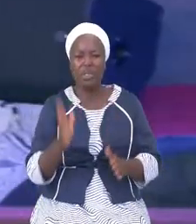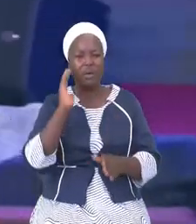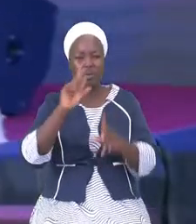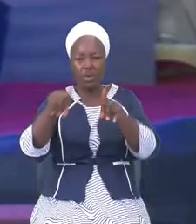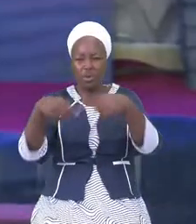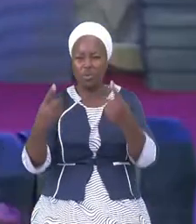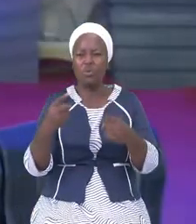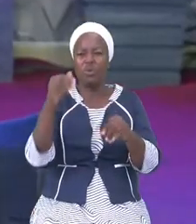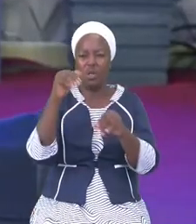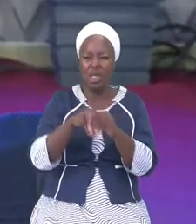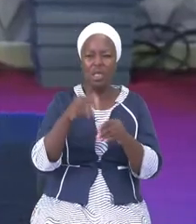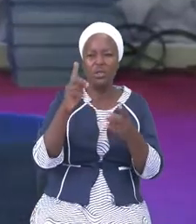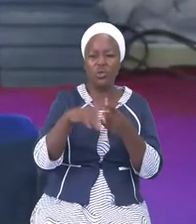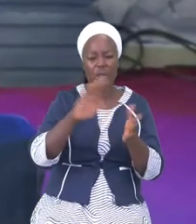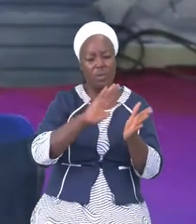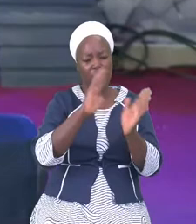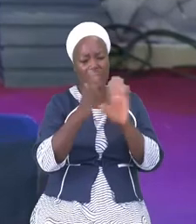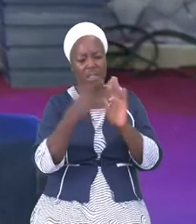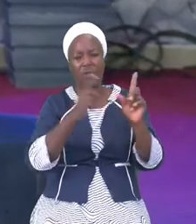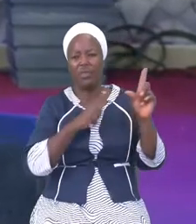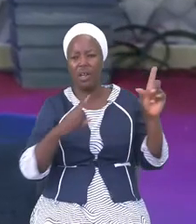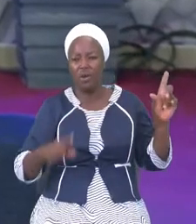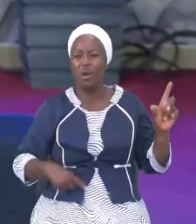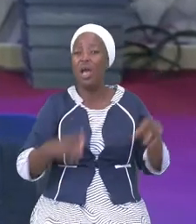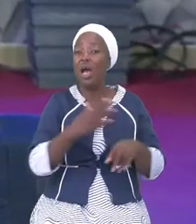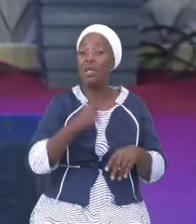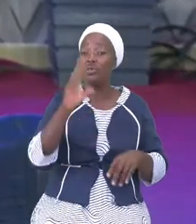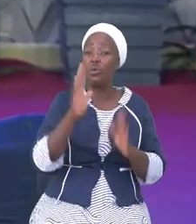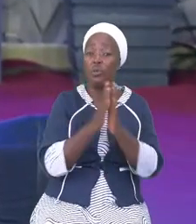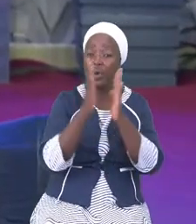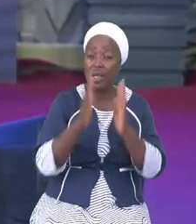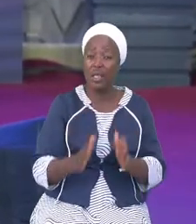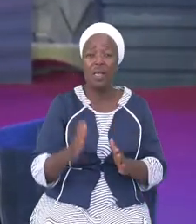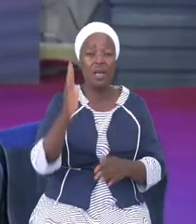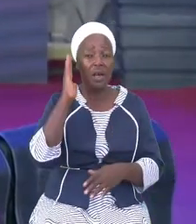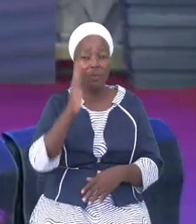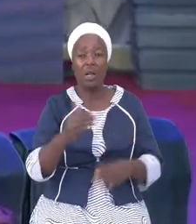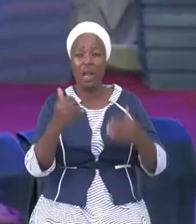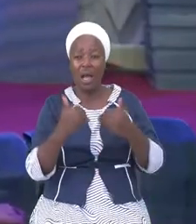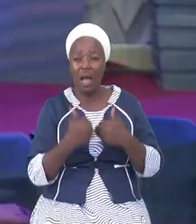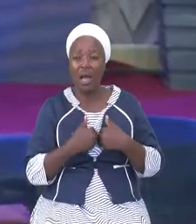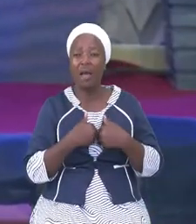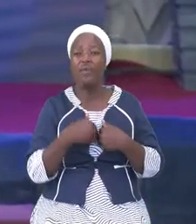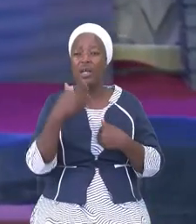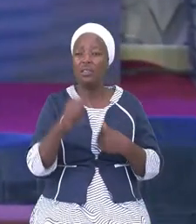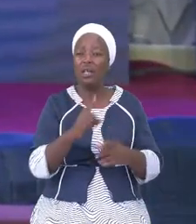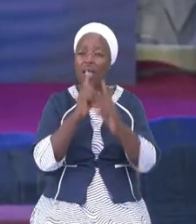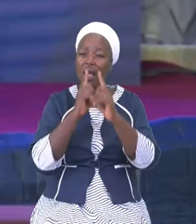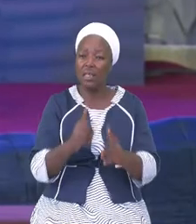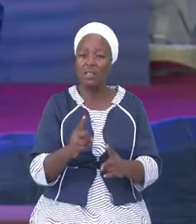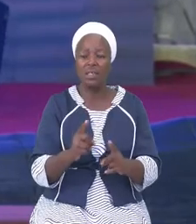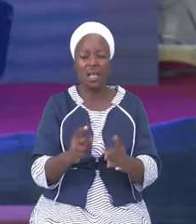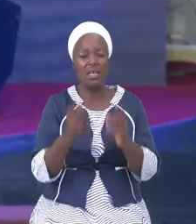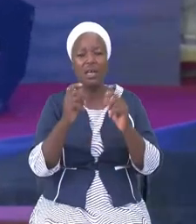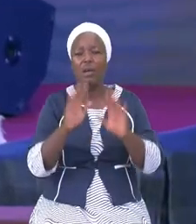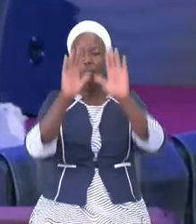in unto the presence of the Lord. And your prayer will have the answer